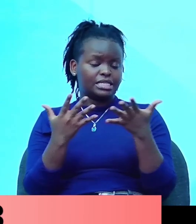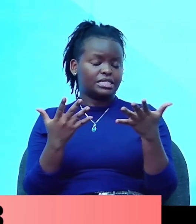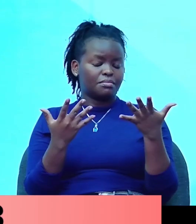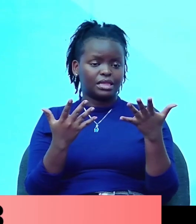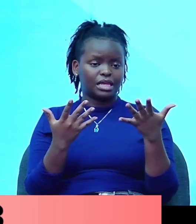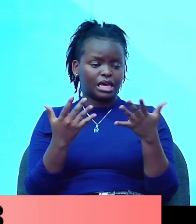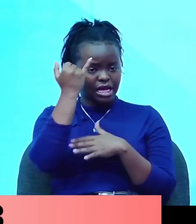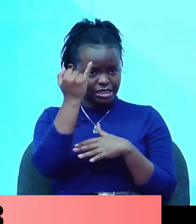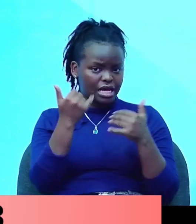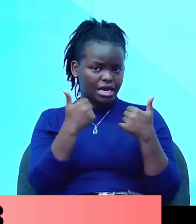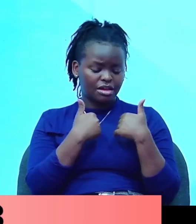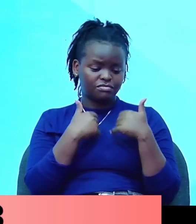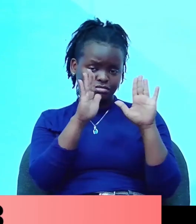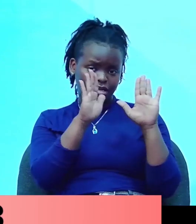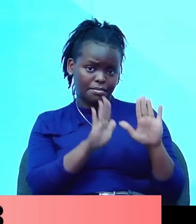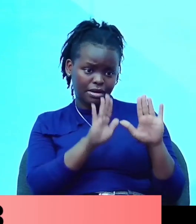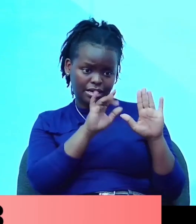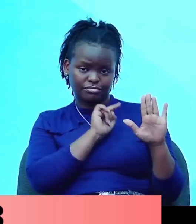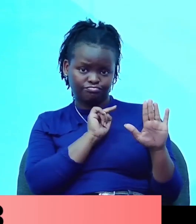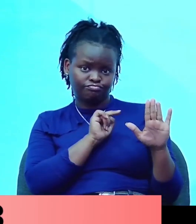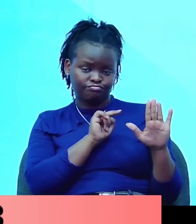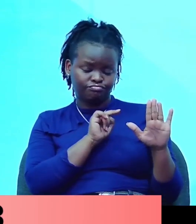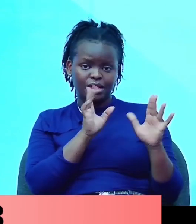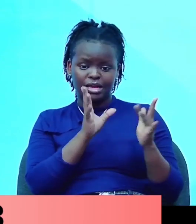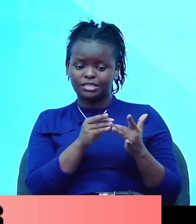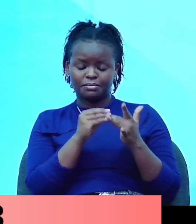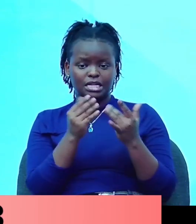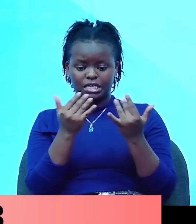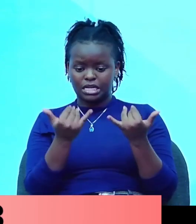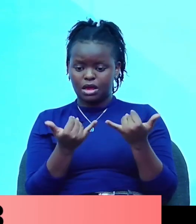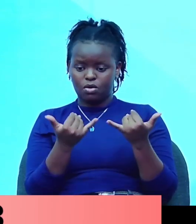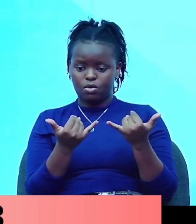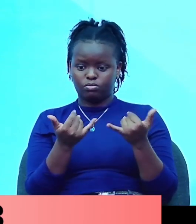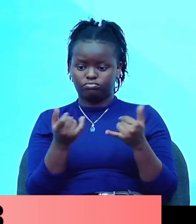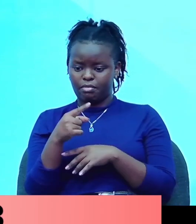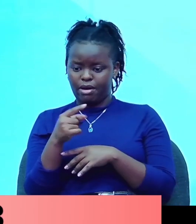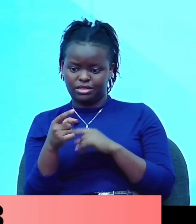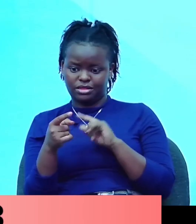you have with this campaign, especially this particular time of the month or time of the year?